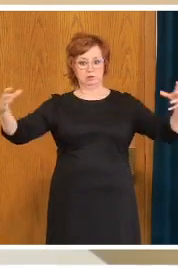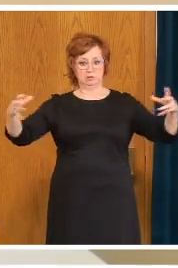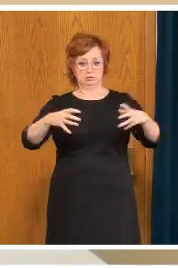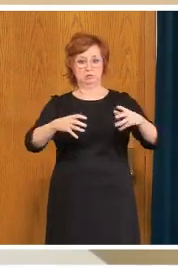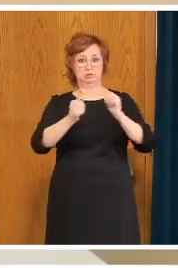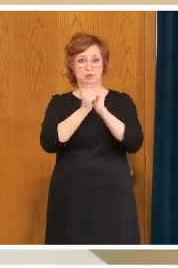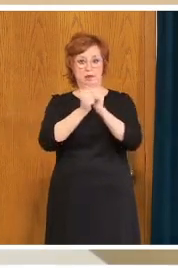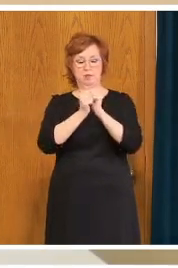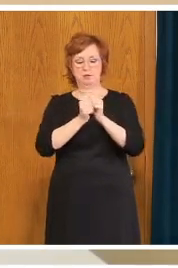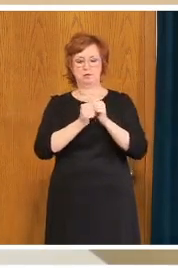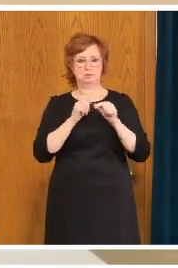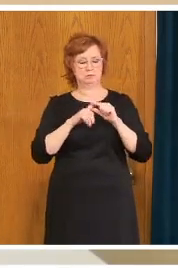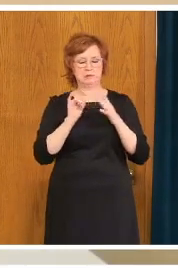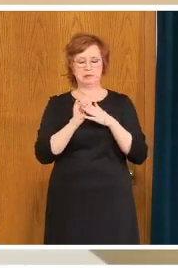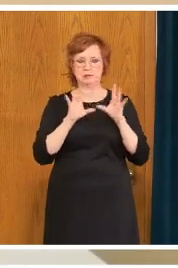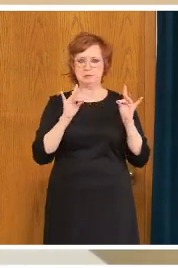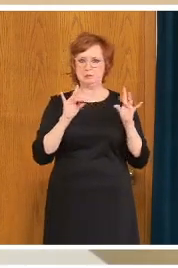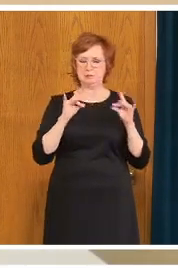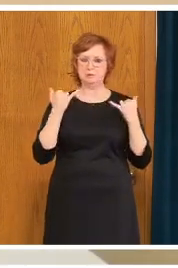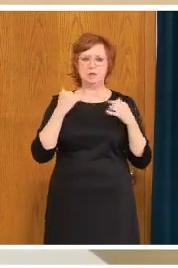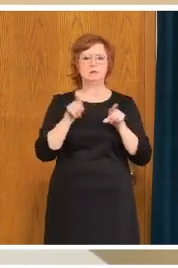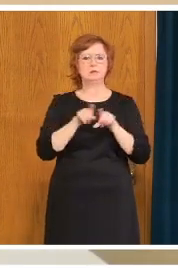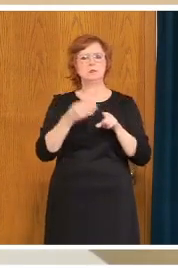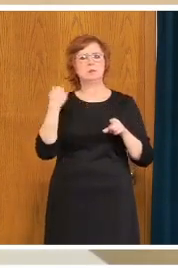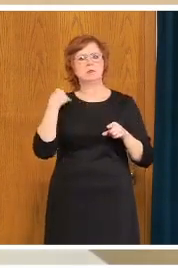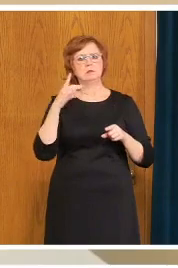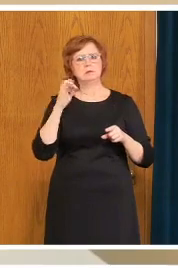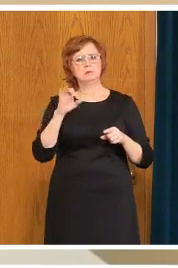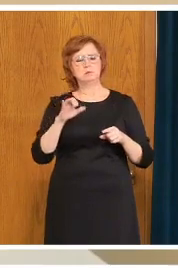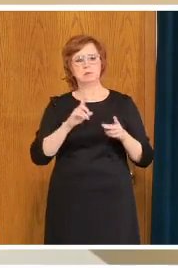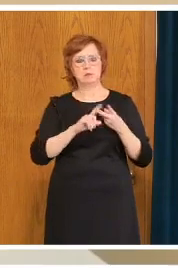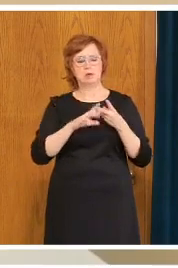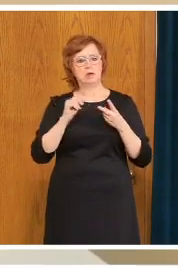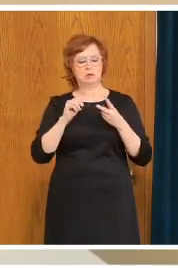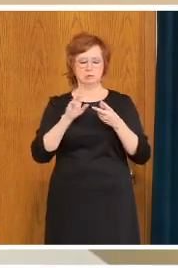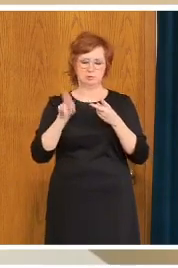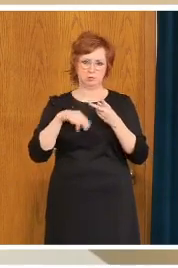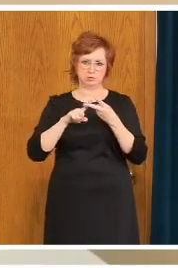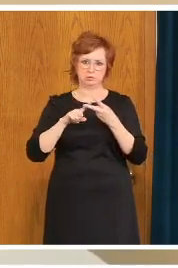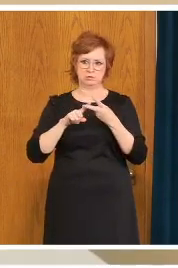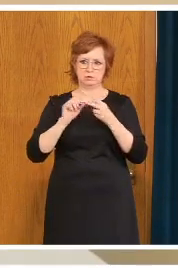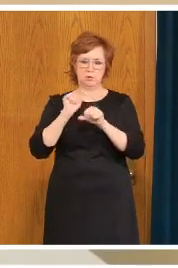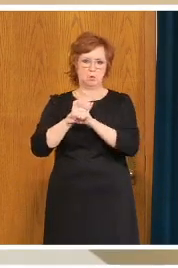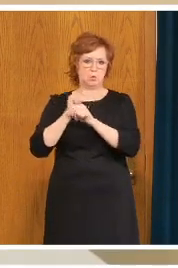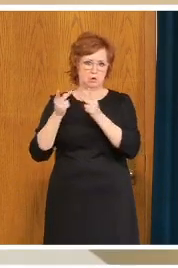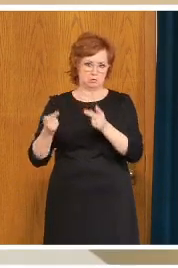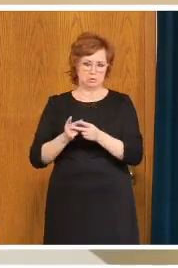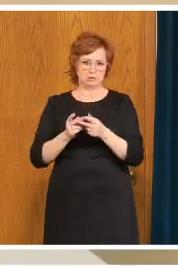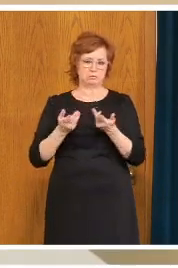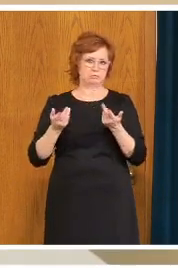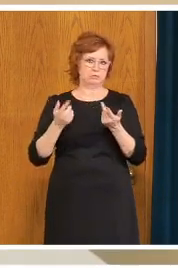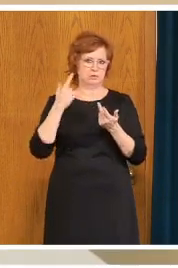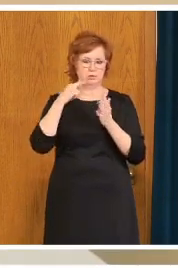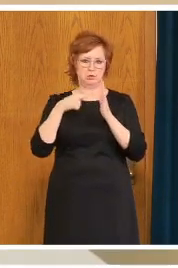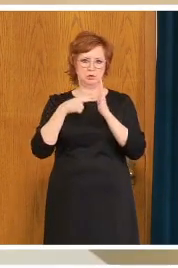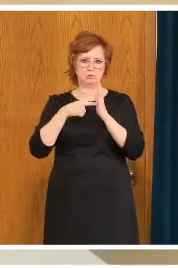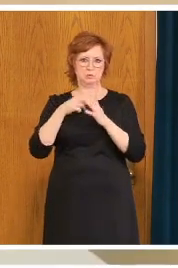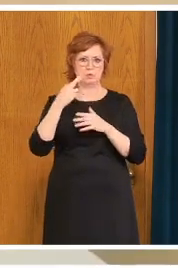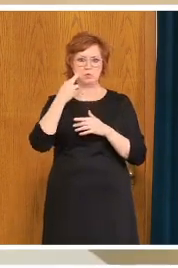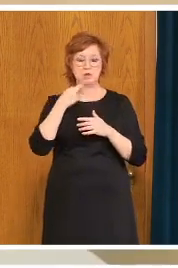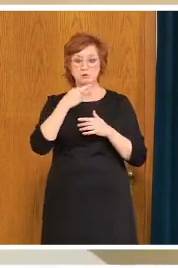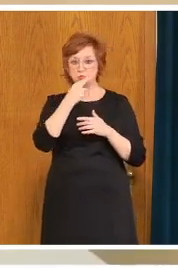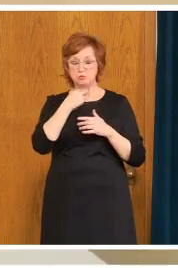like it was in December. And of course, all workplaces, like whether it's the kitchen in a restaurant, whether it's any other